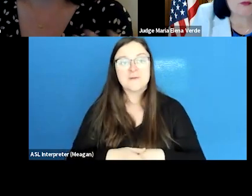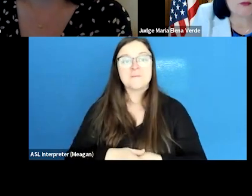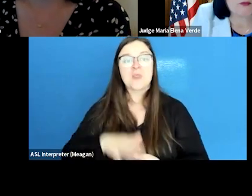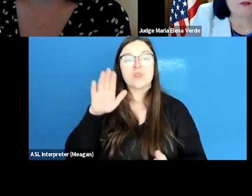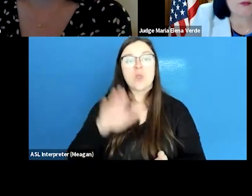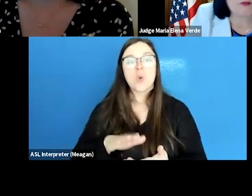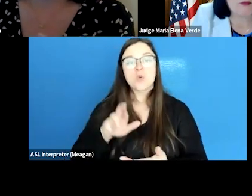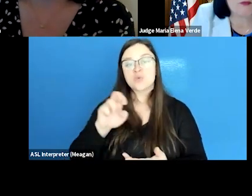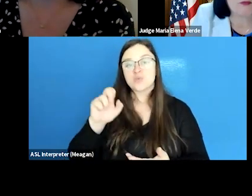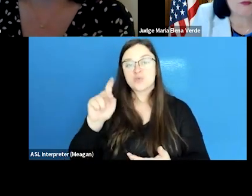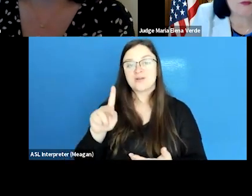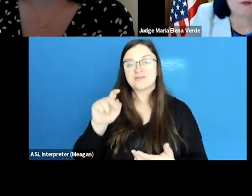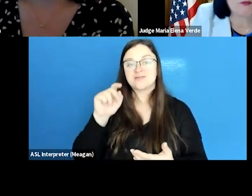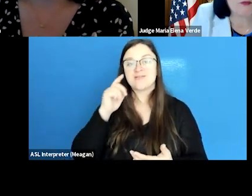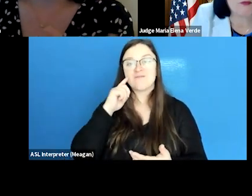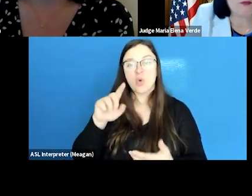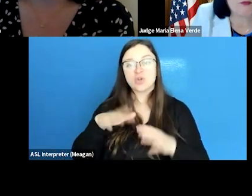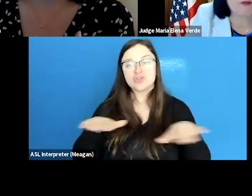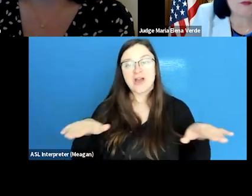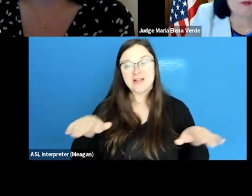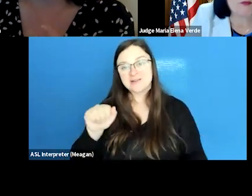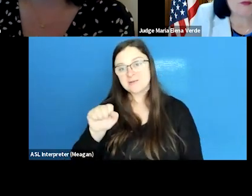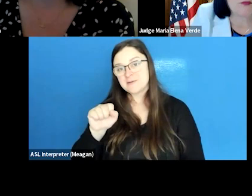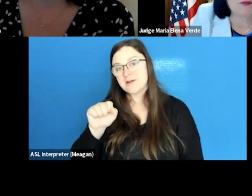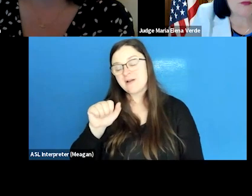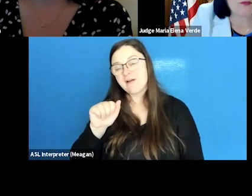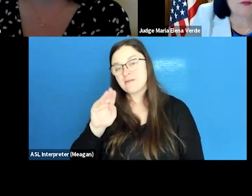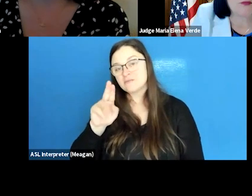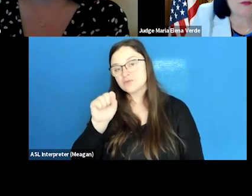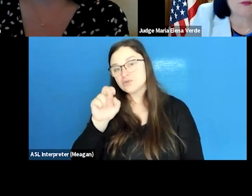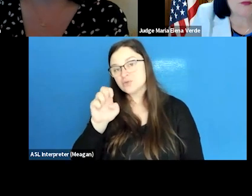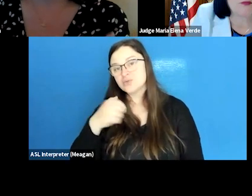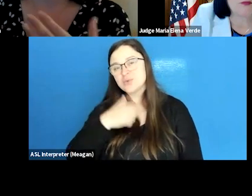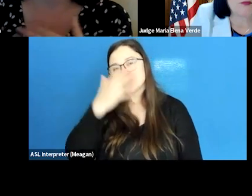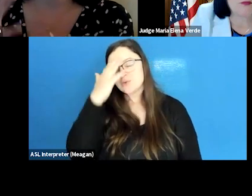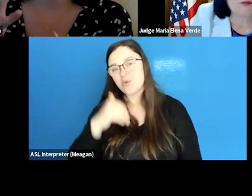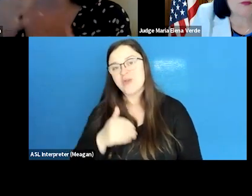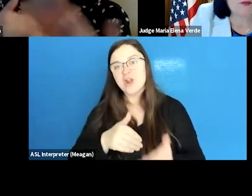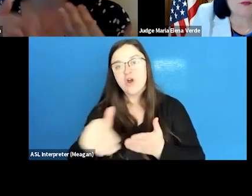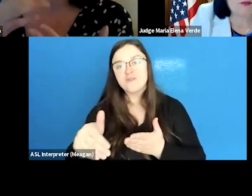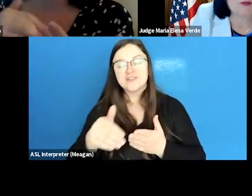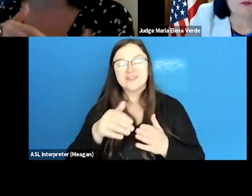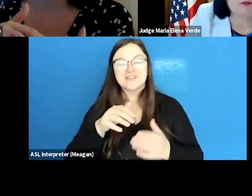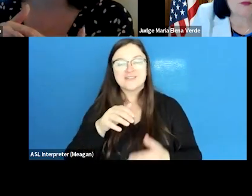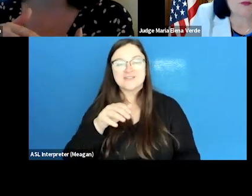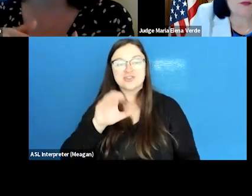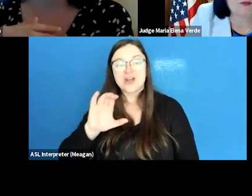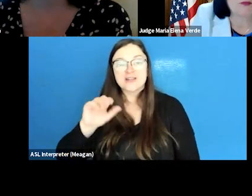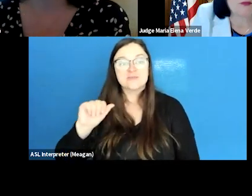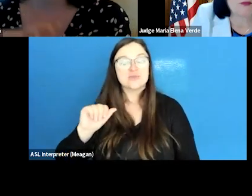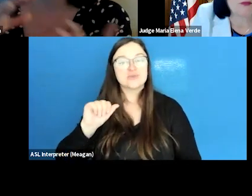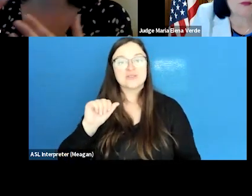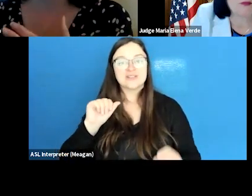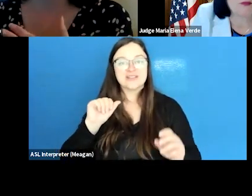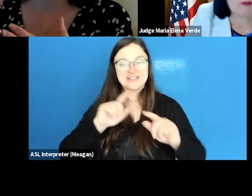surprising finding either, because we know that child abuse and neglect often come from a difference in expectation